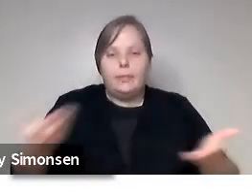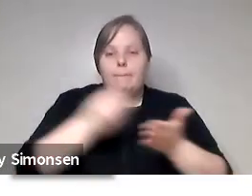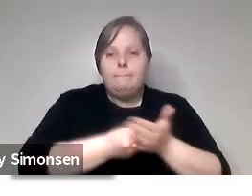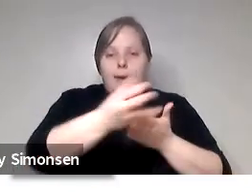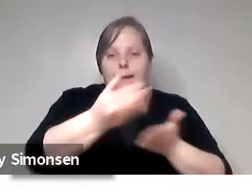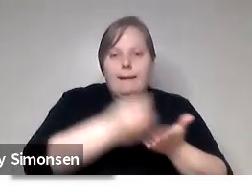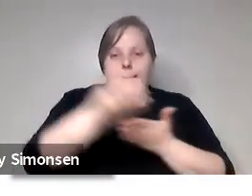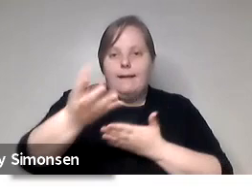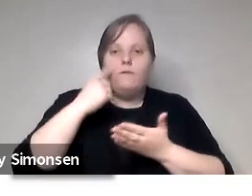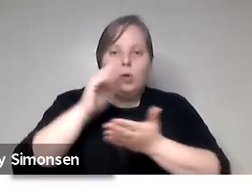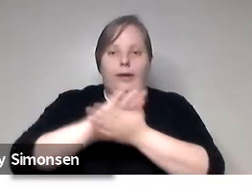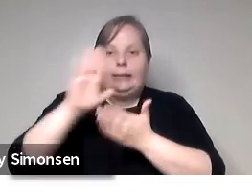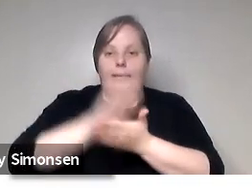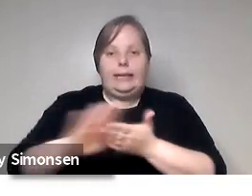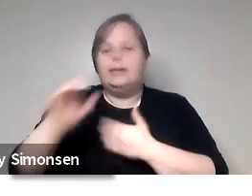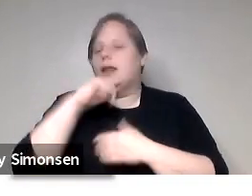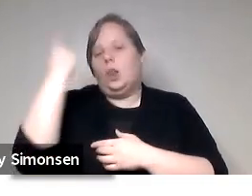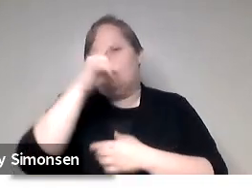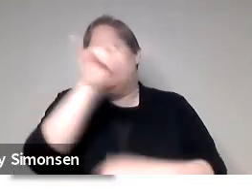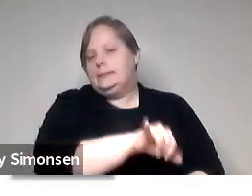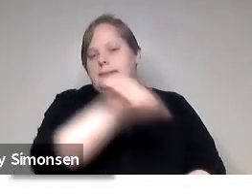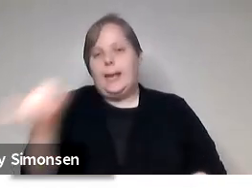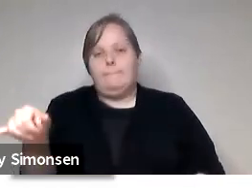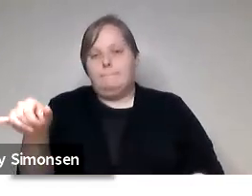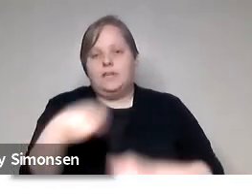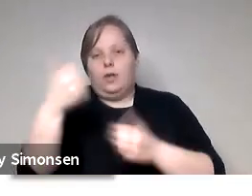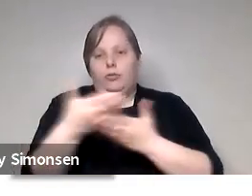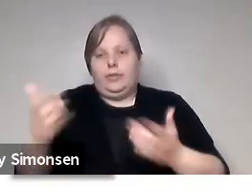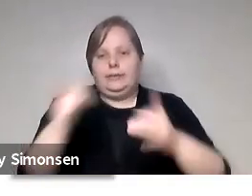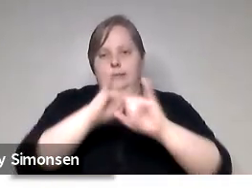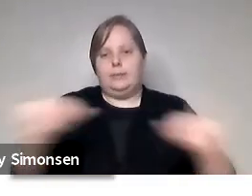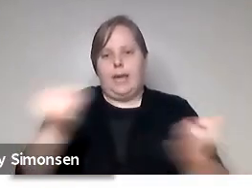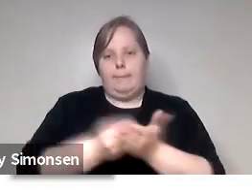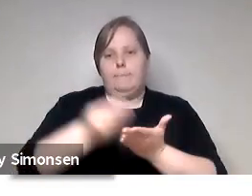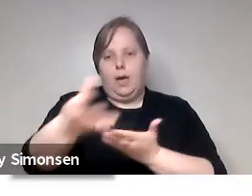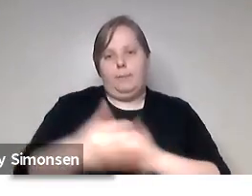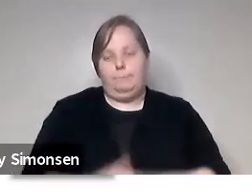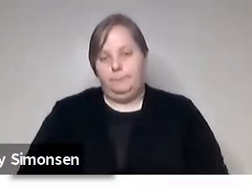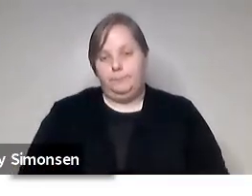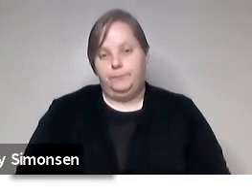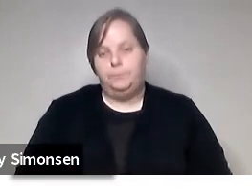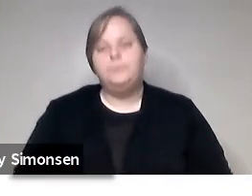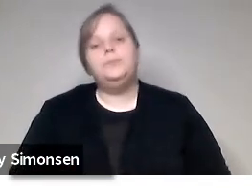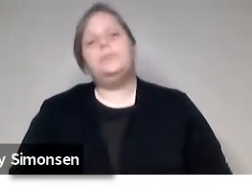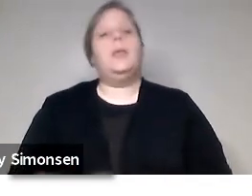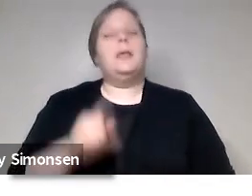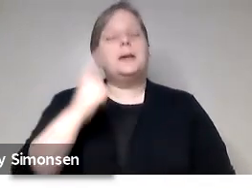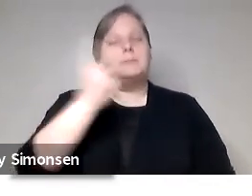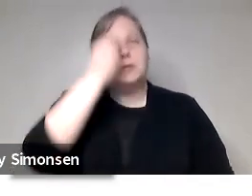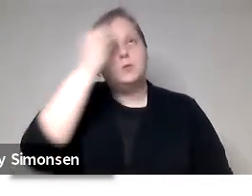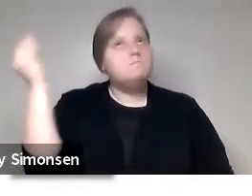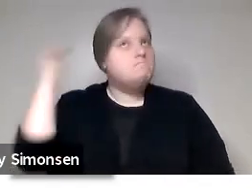cleaning does not look similar to another item in his cart. So that's something to think about.